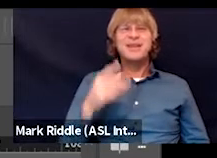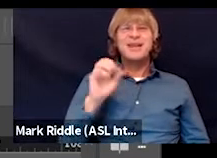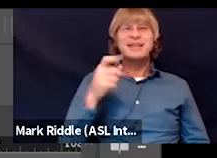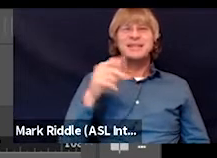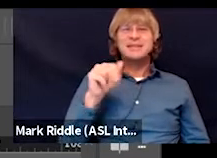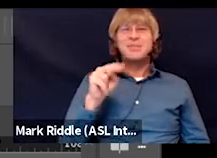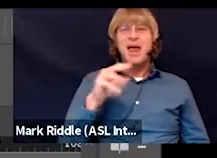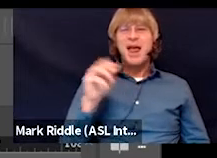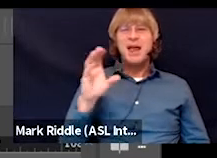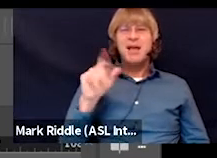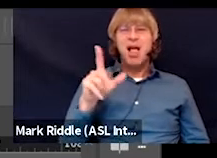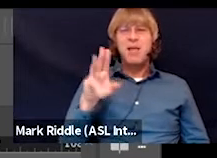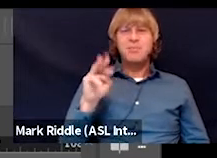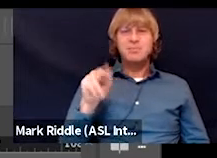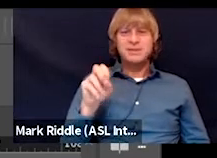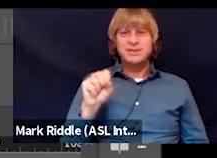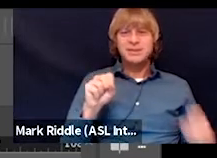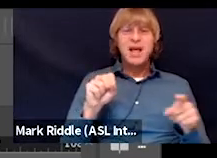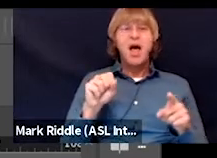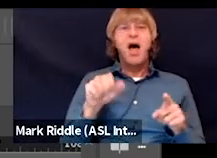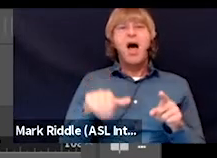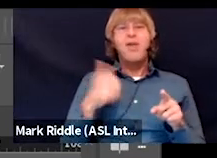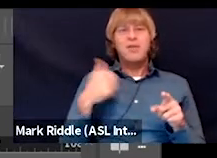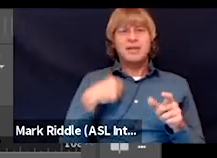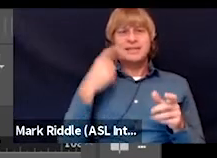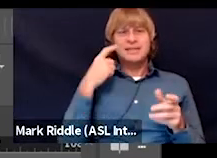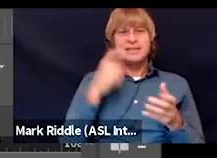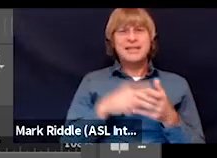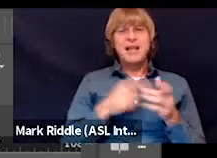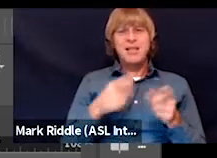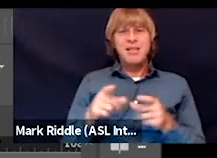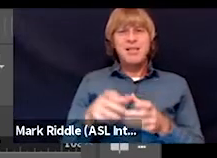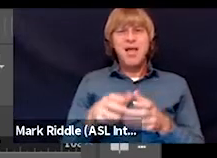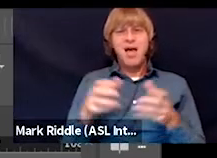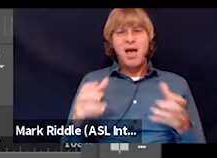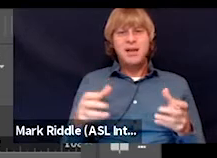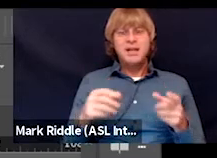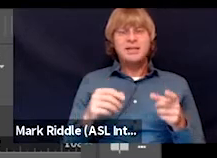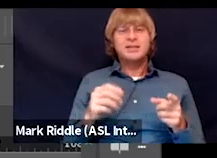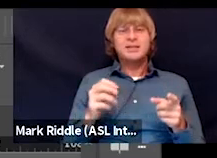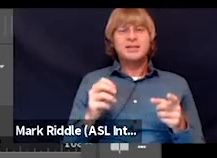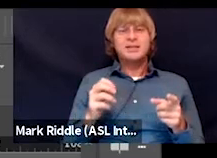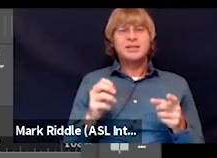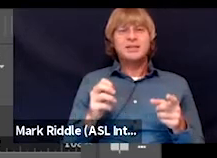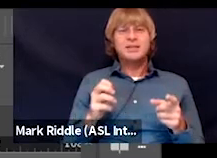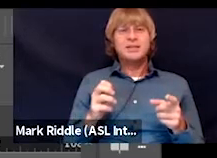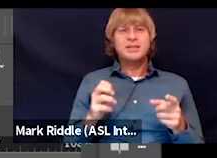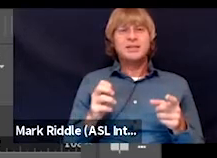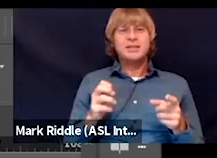columns. So another thing that I will see a lot is